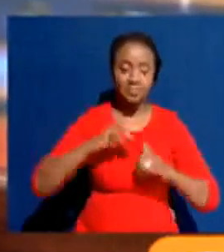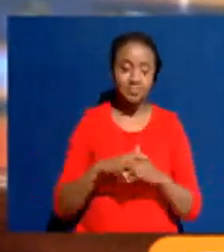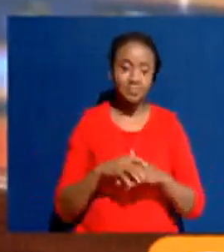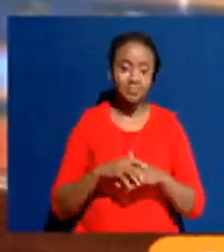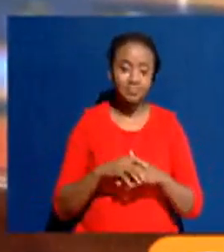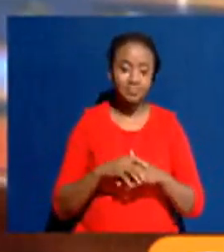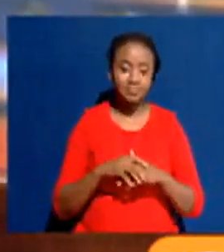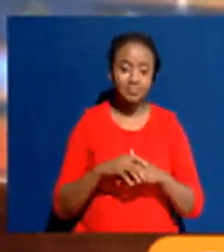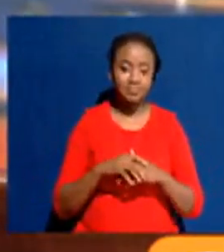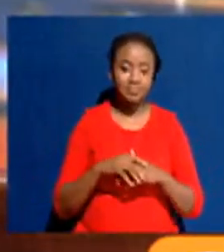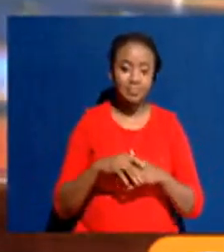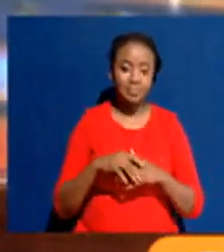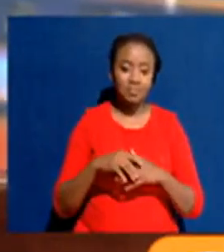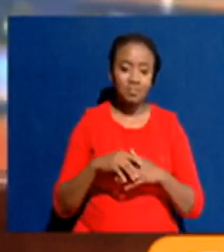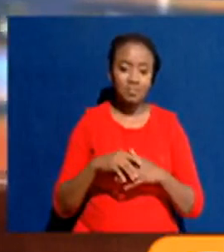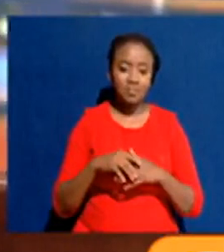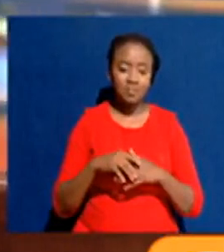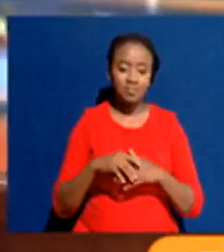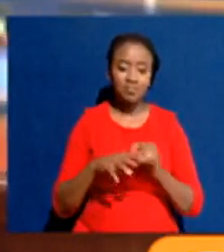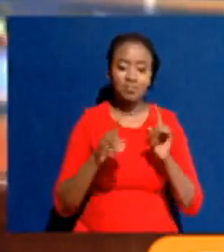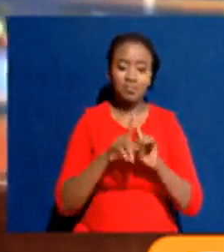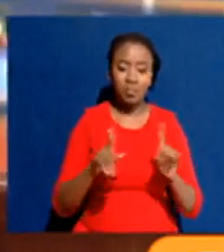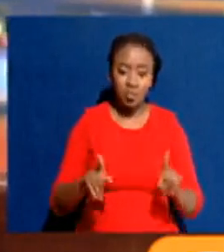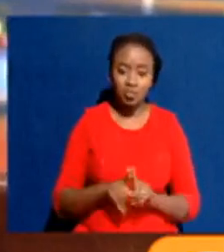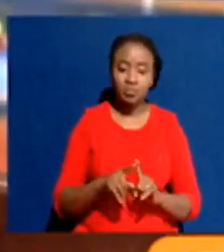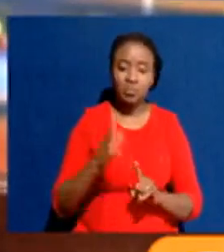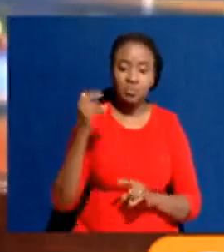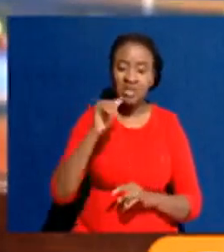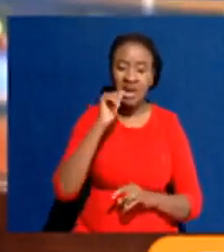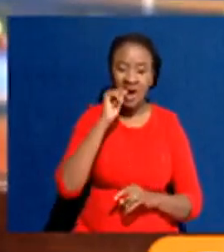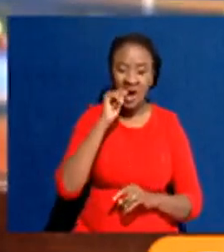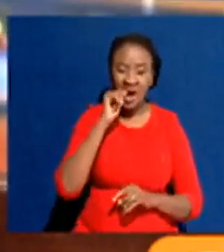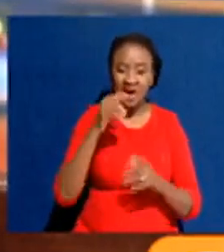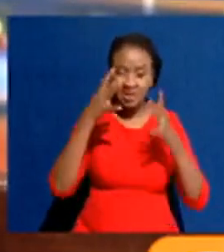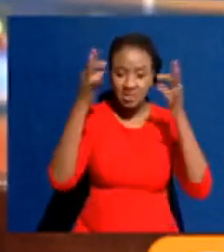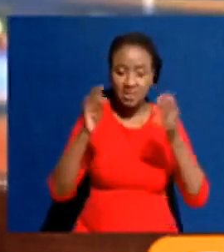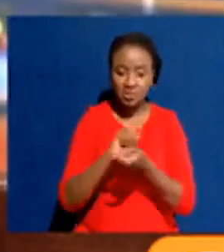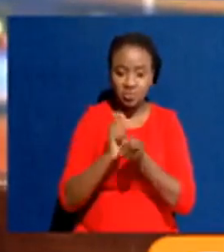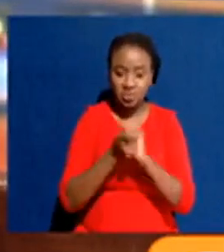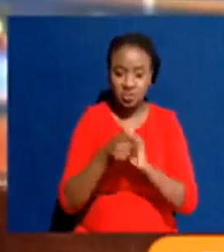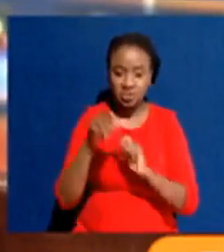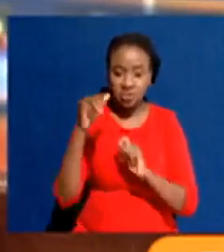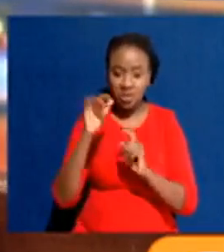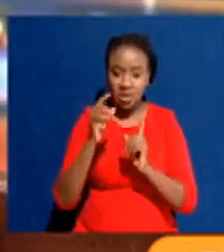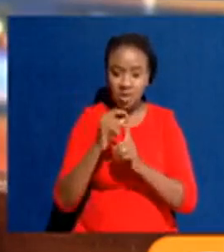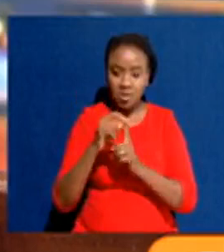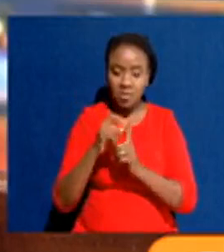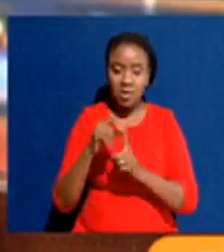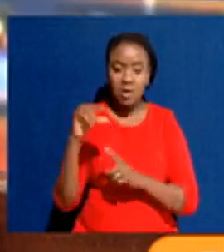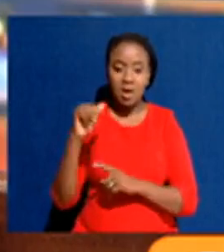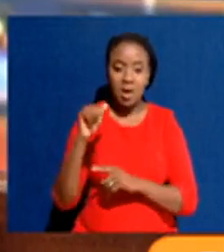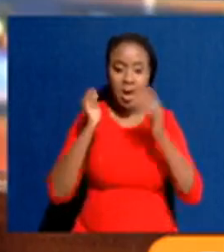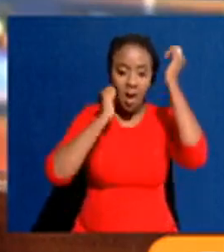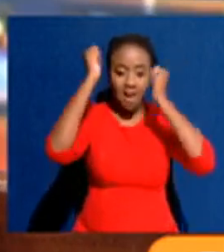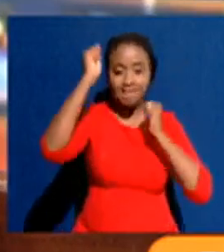were army. In fact, the British had to camouflage the name army so that they don't legitimize the